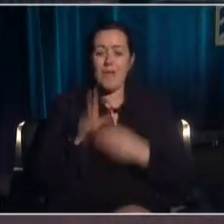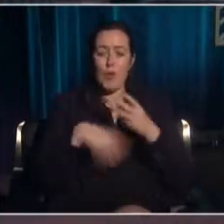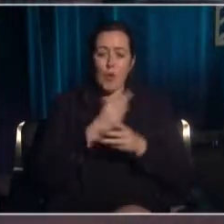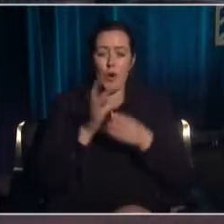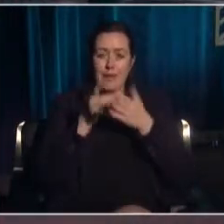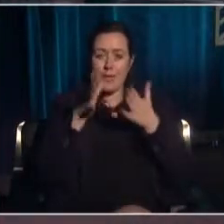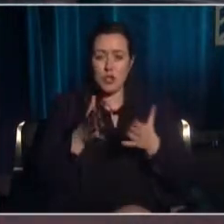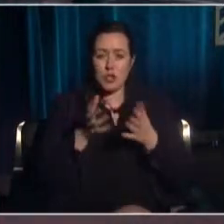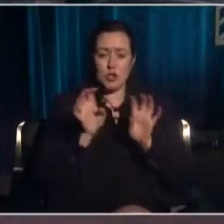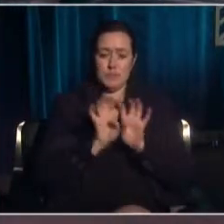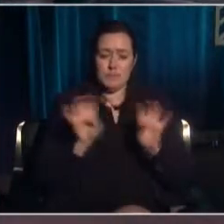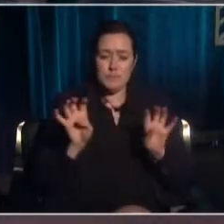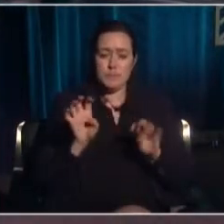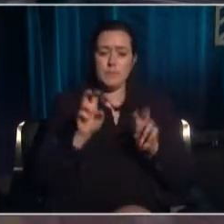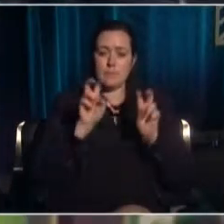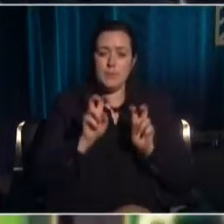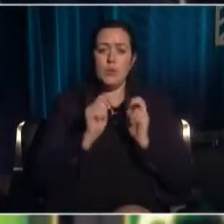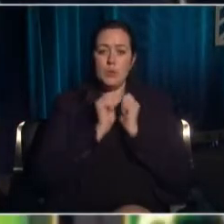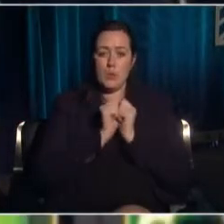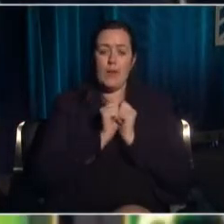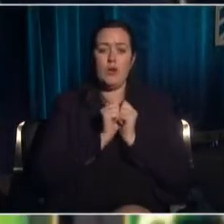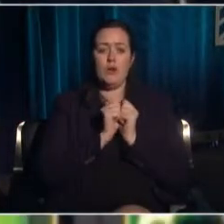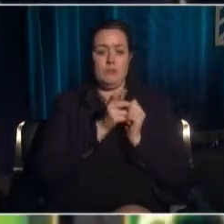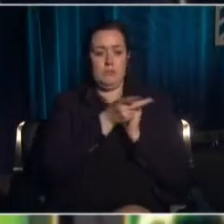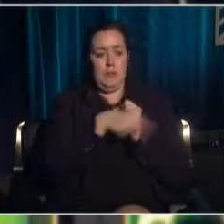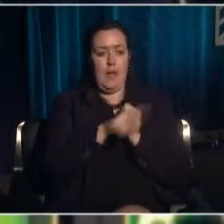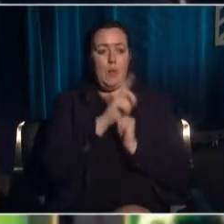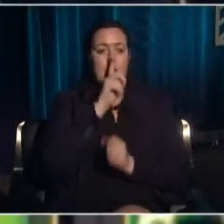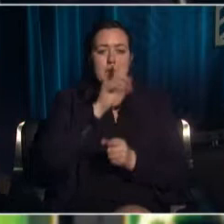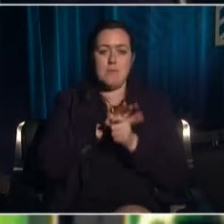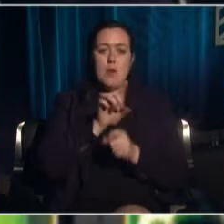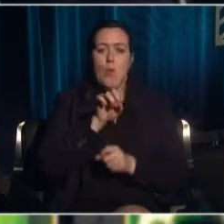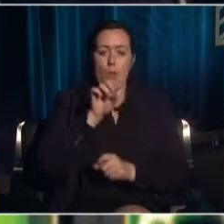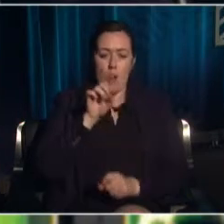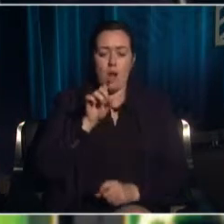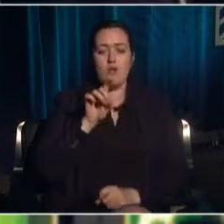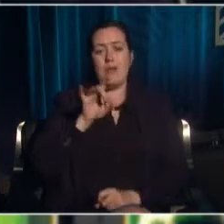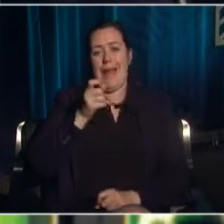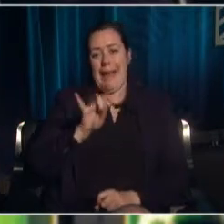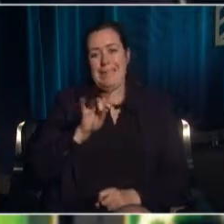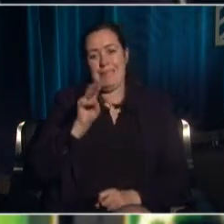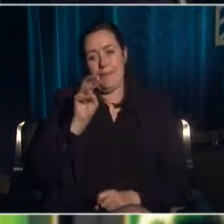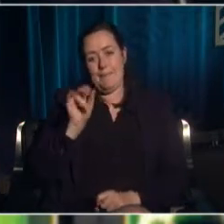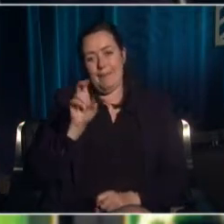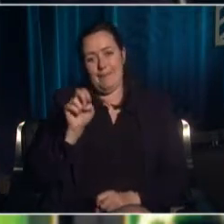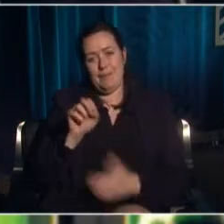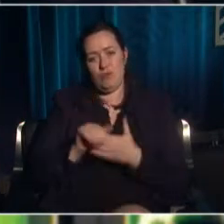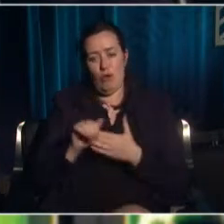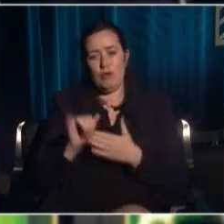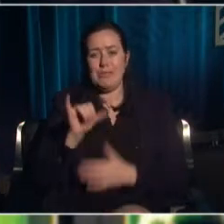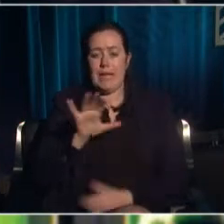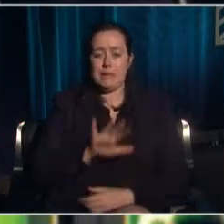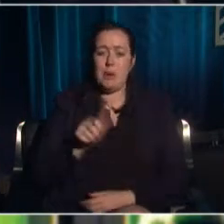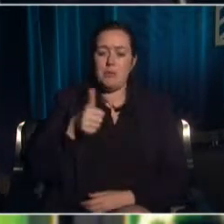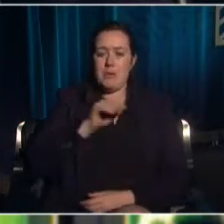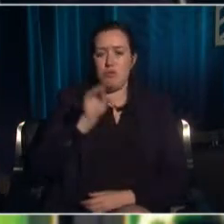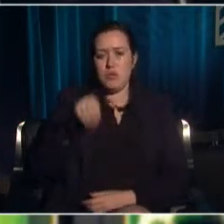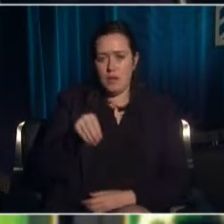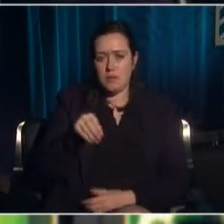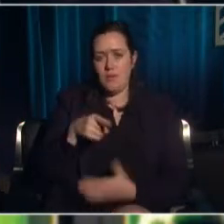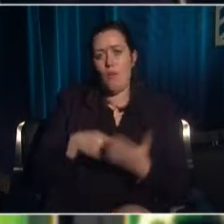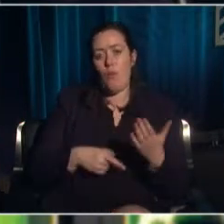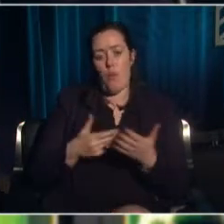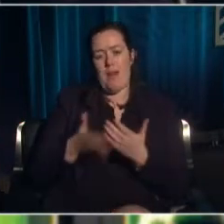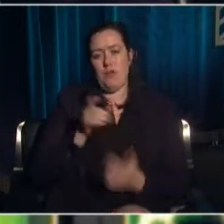together to commit $118 million. That is about 10% of what you need to help get polio